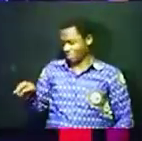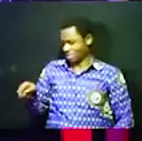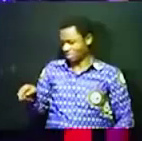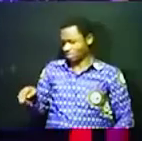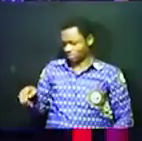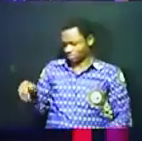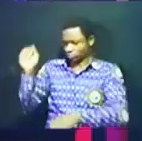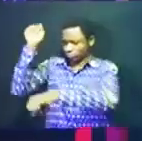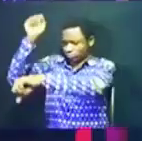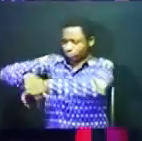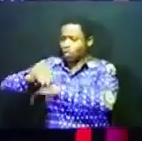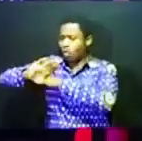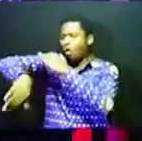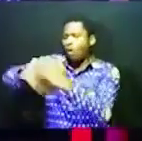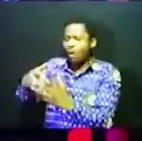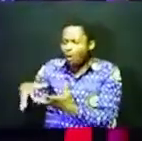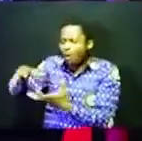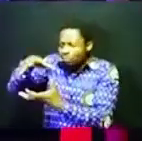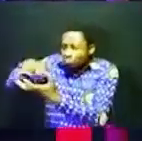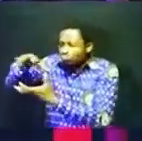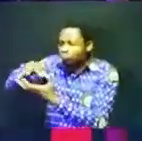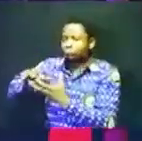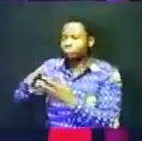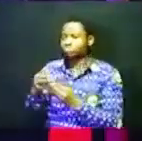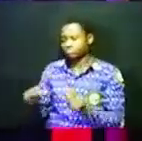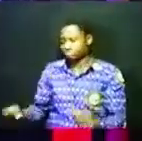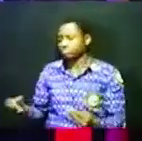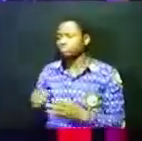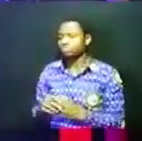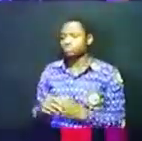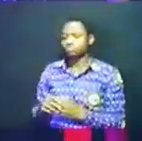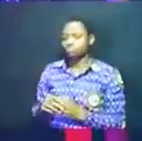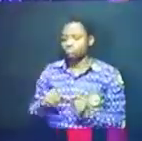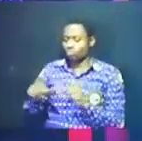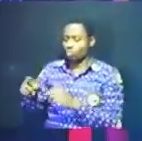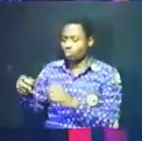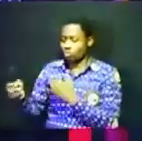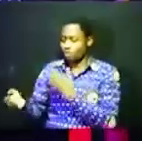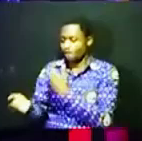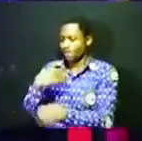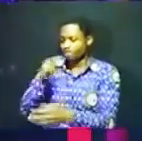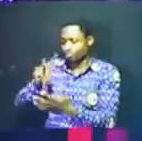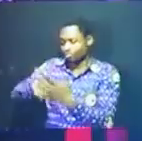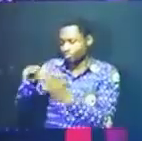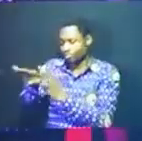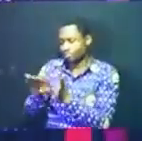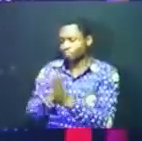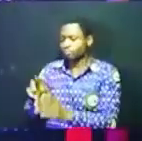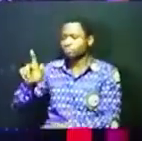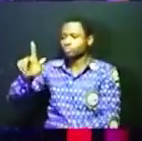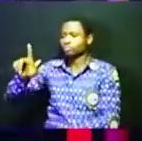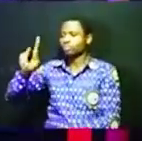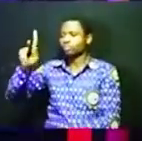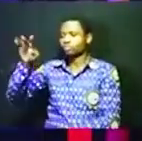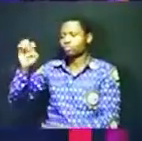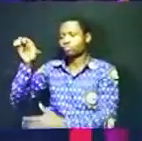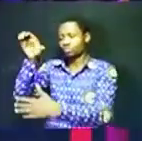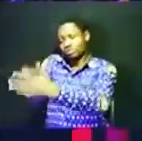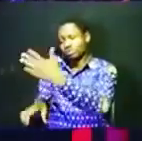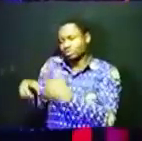a bro. Let's go back to Luke 24 and let's start from